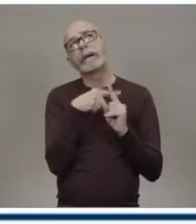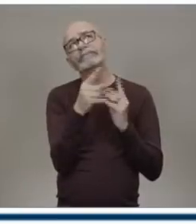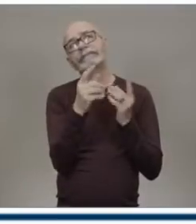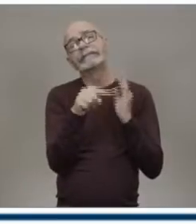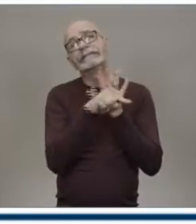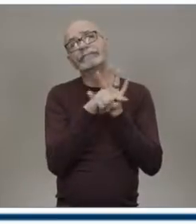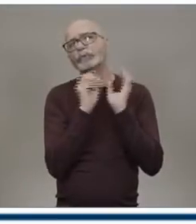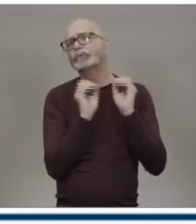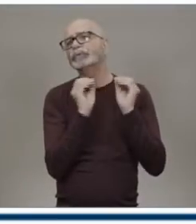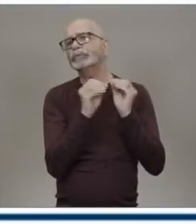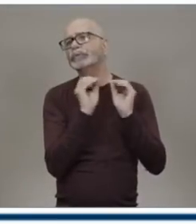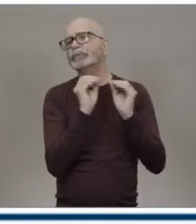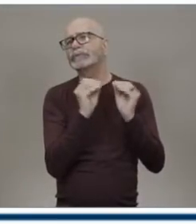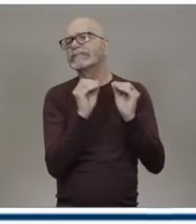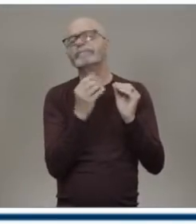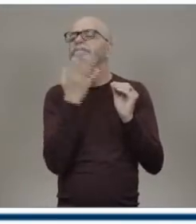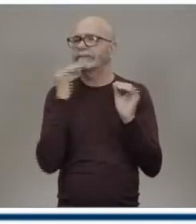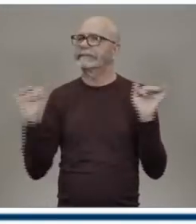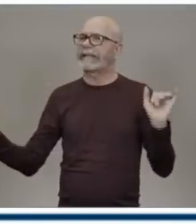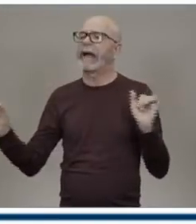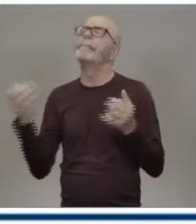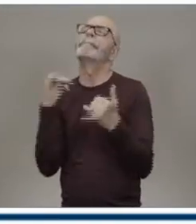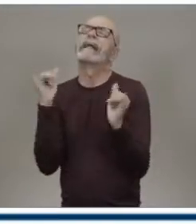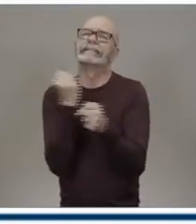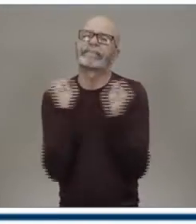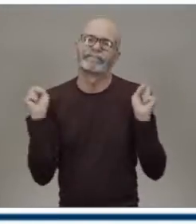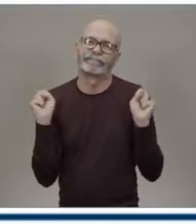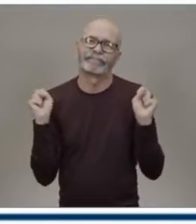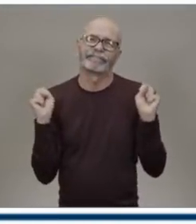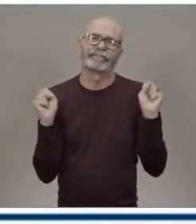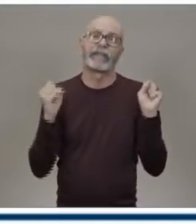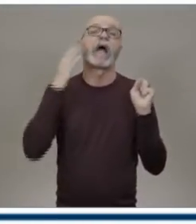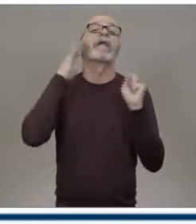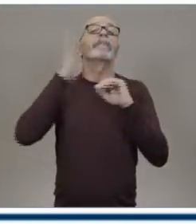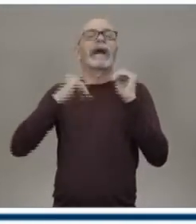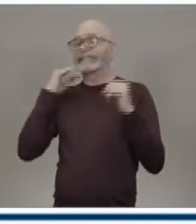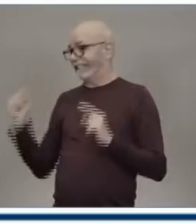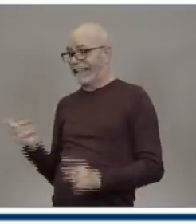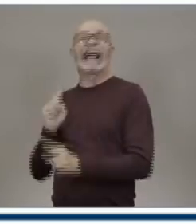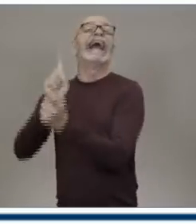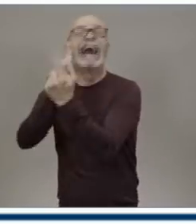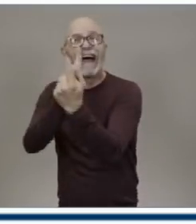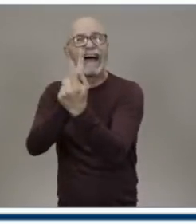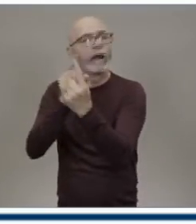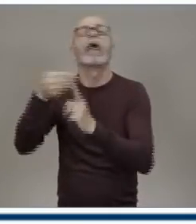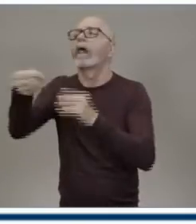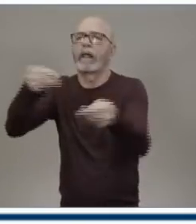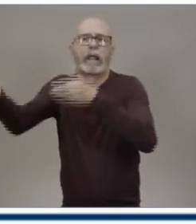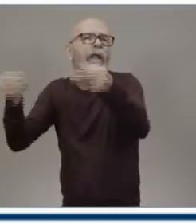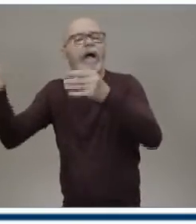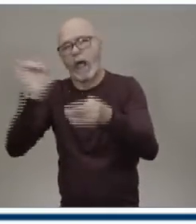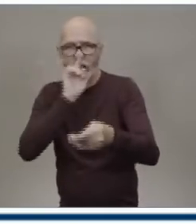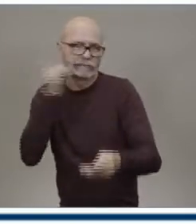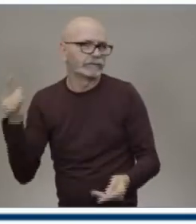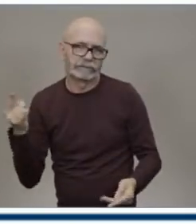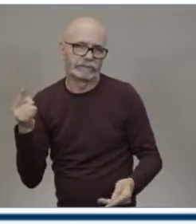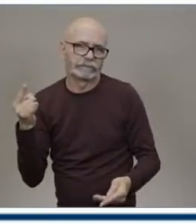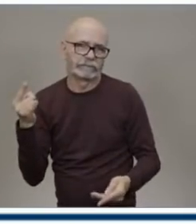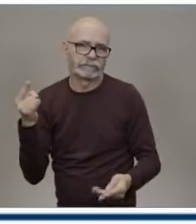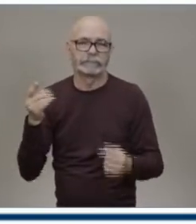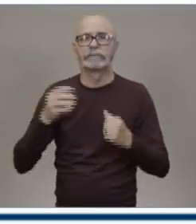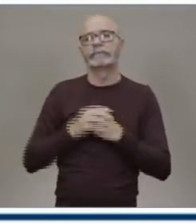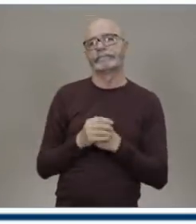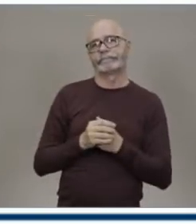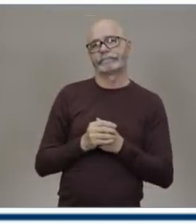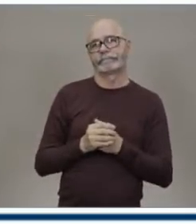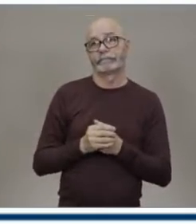result, rather than potentially passing the virus to other employees or customers in your workplace. A key part of